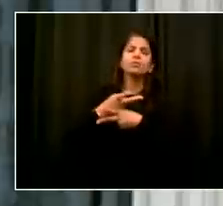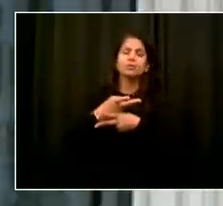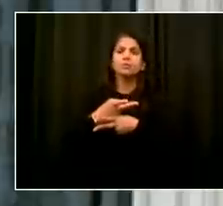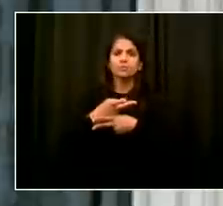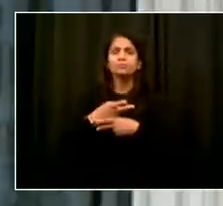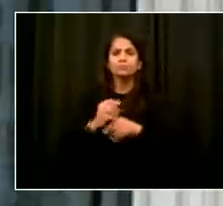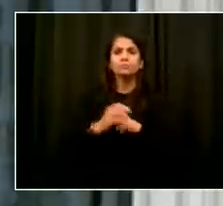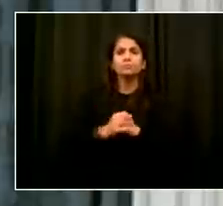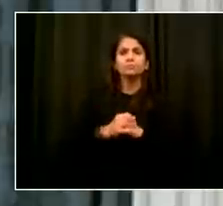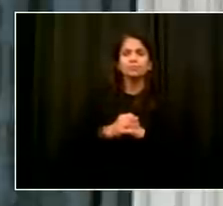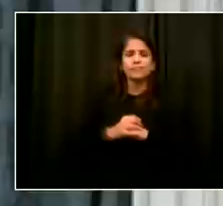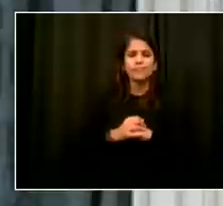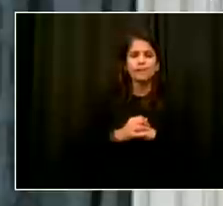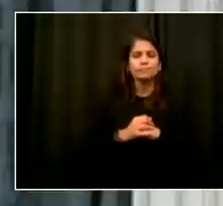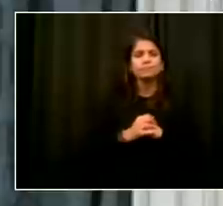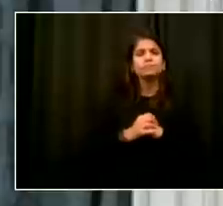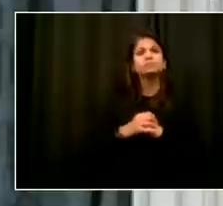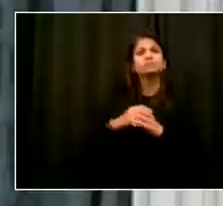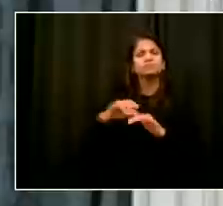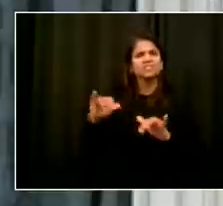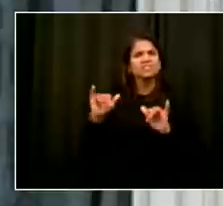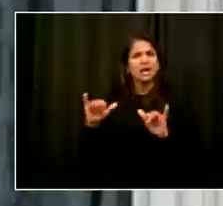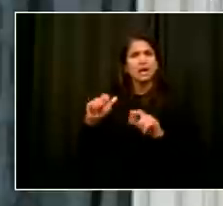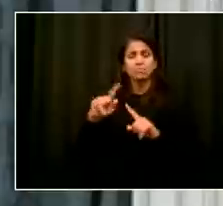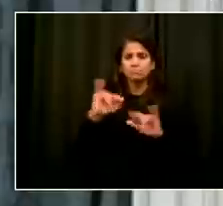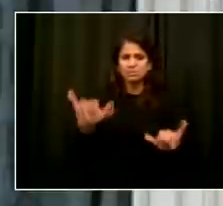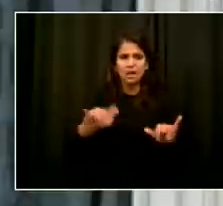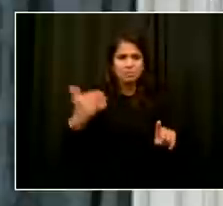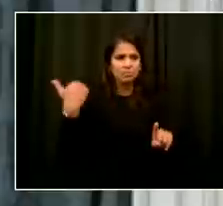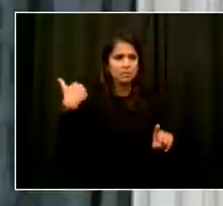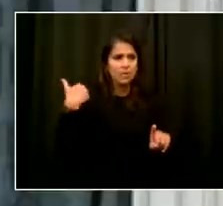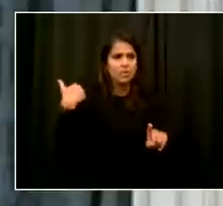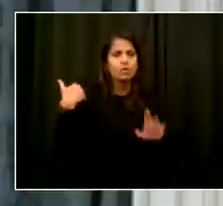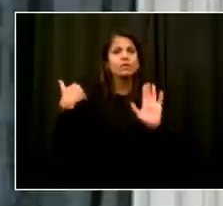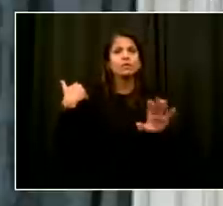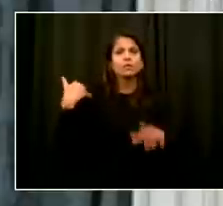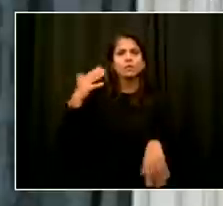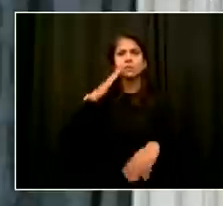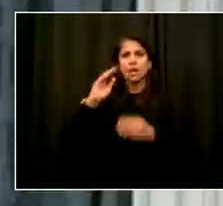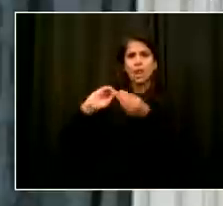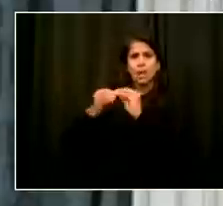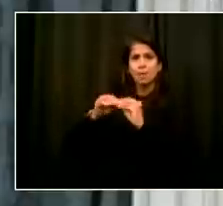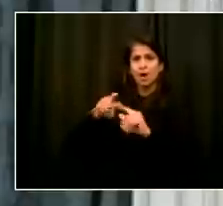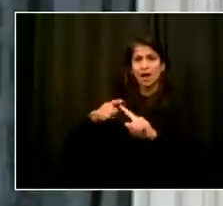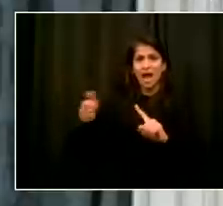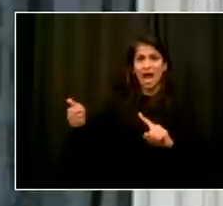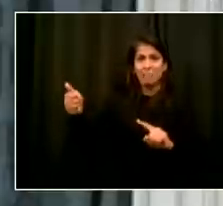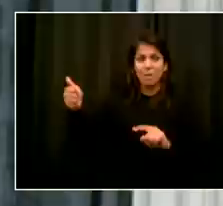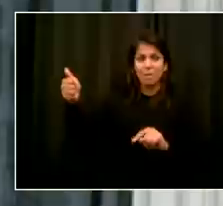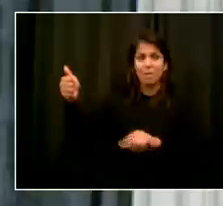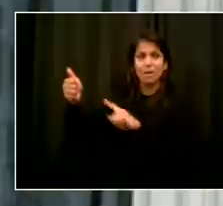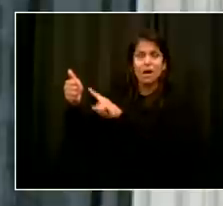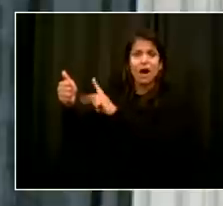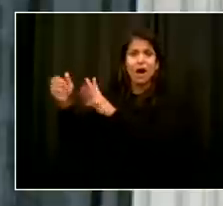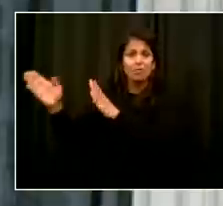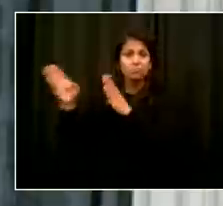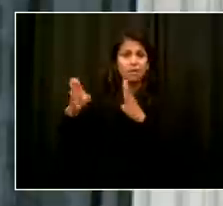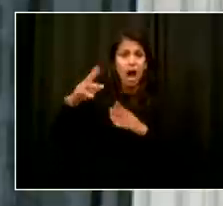grow, hospitalizations follow, and sadly, too many result in critical illness or even